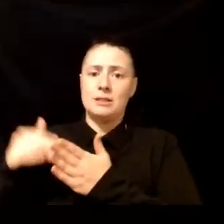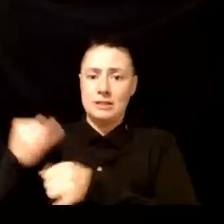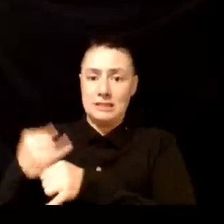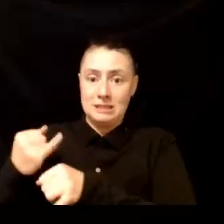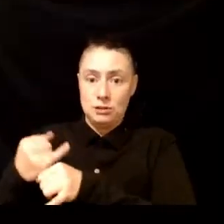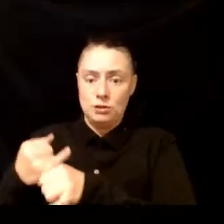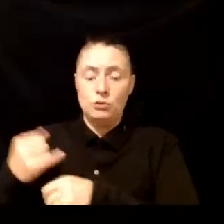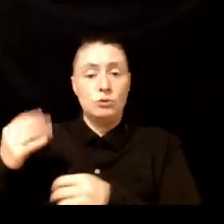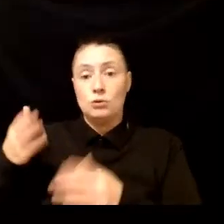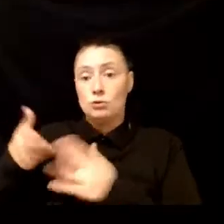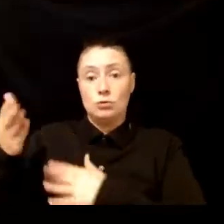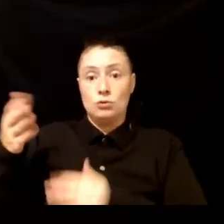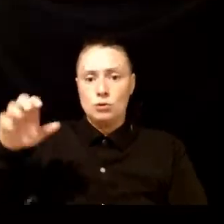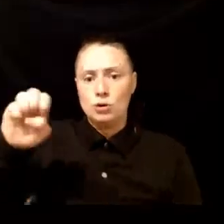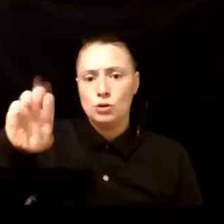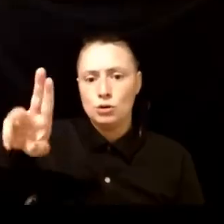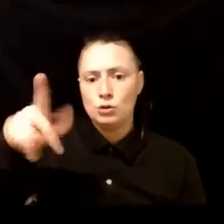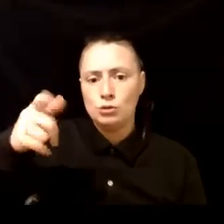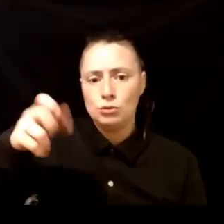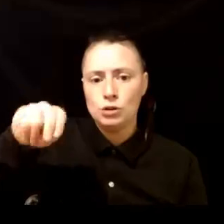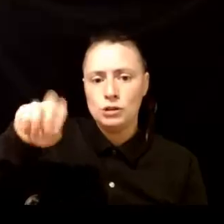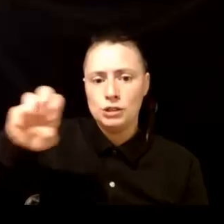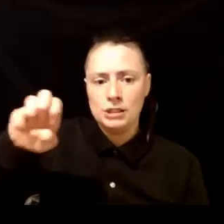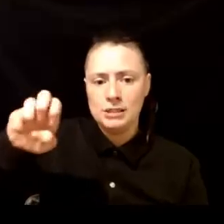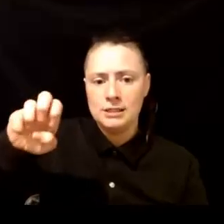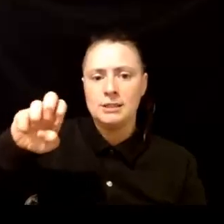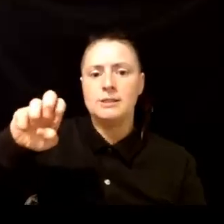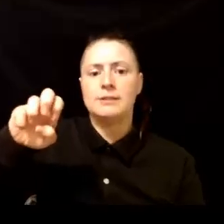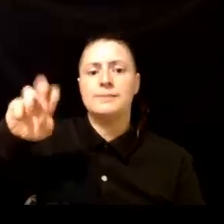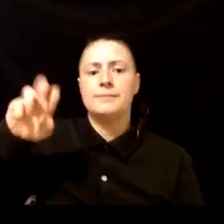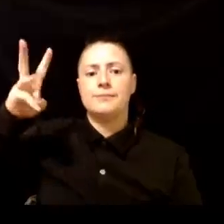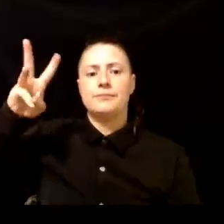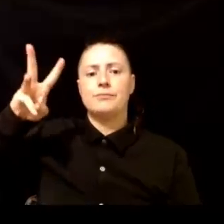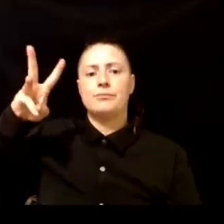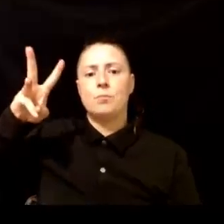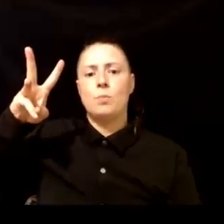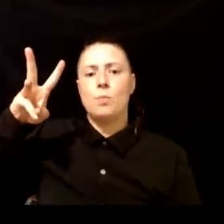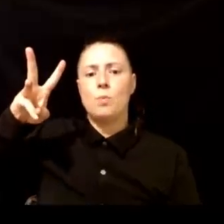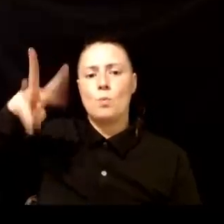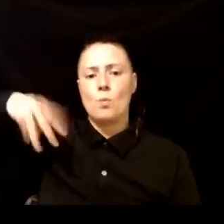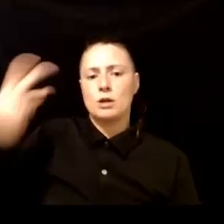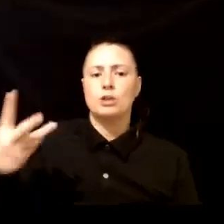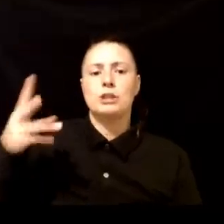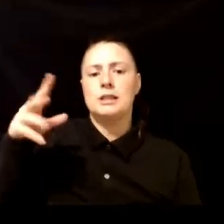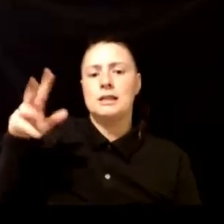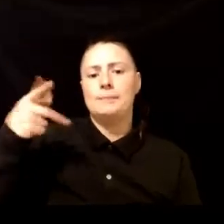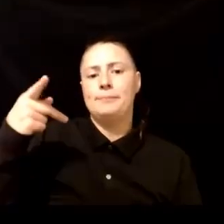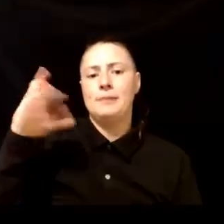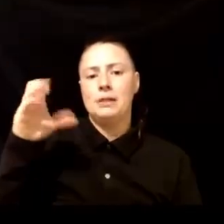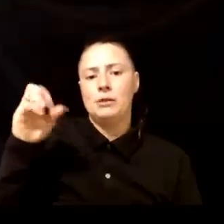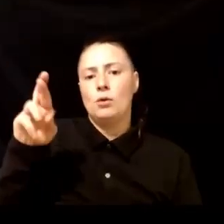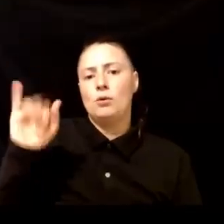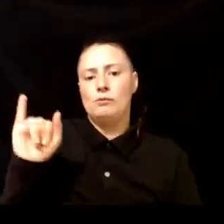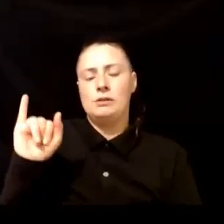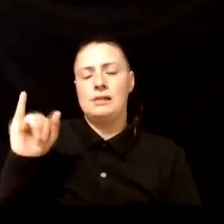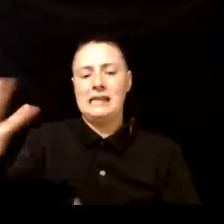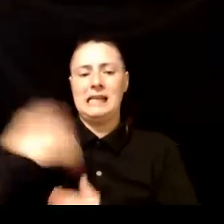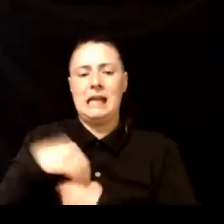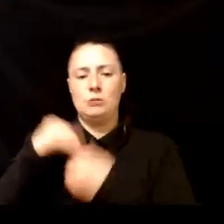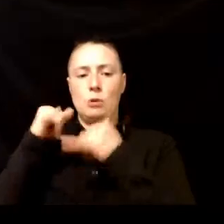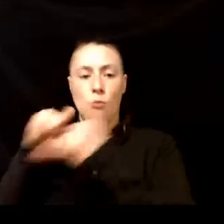Washington PCORI Engagement Award. Chandler also has received receive support from